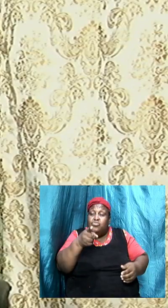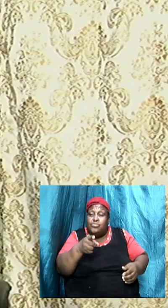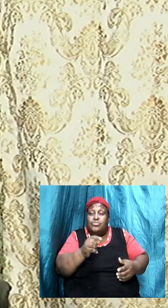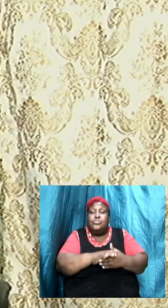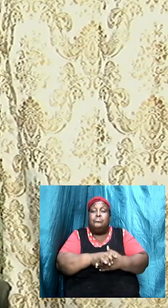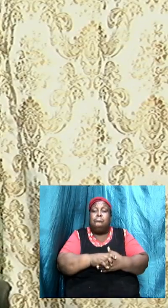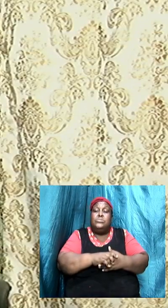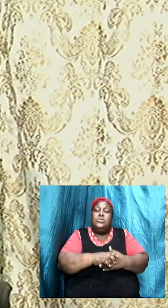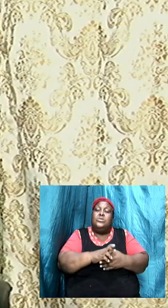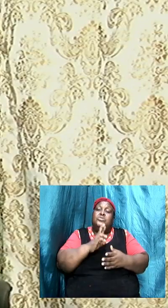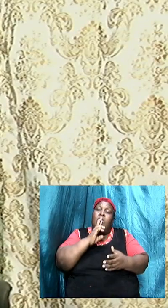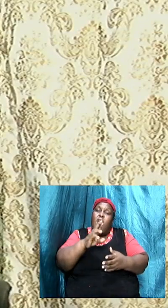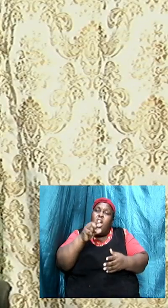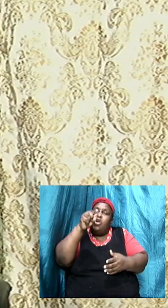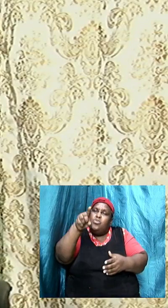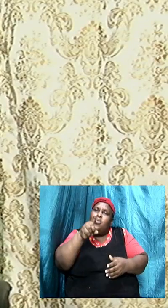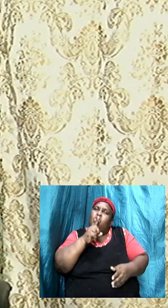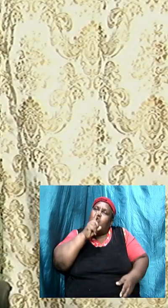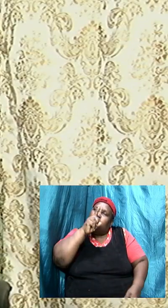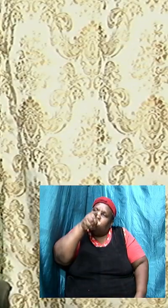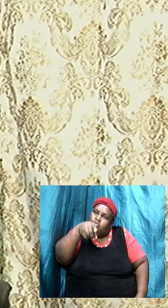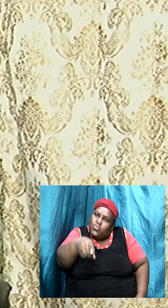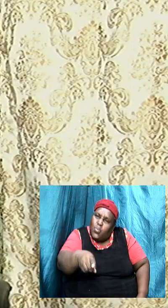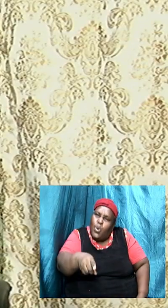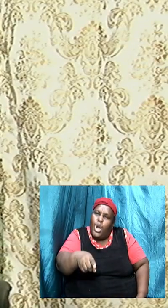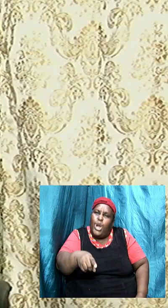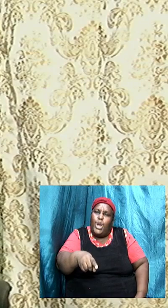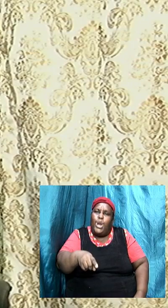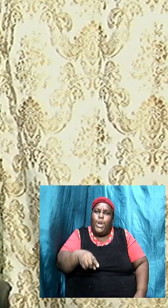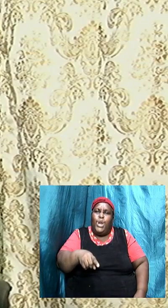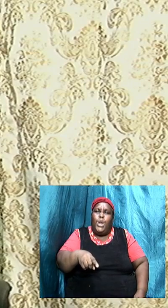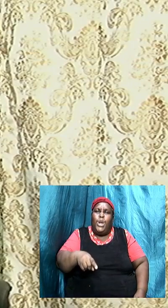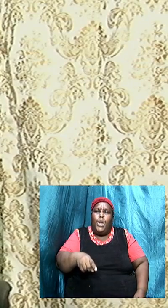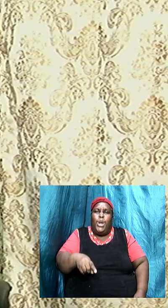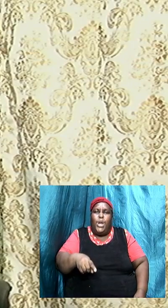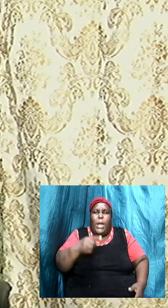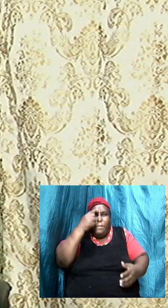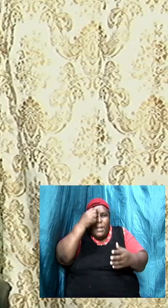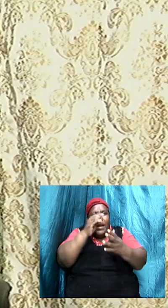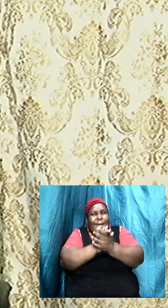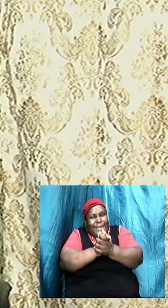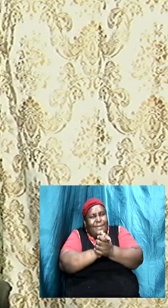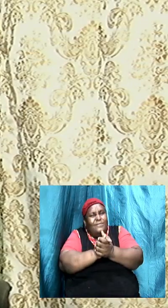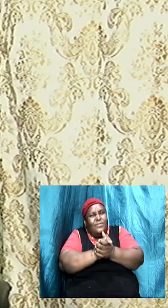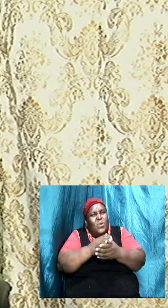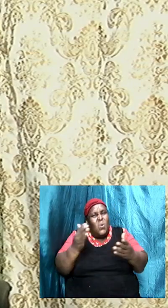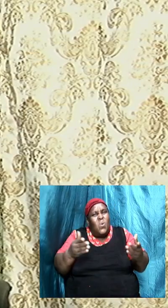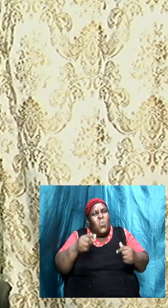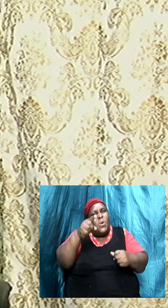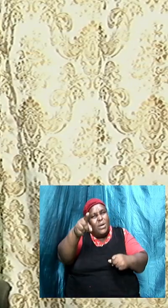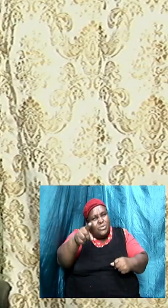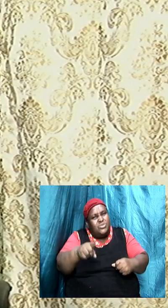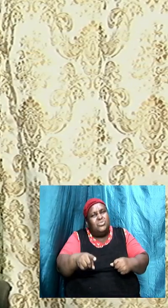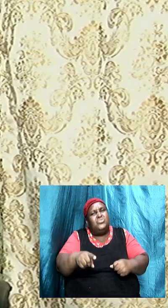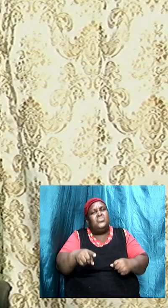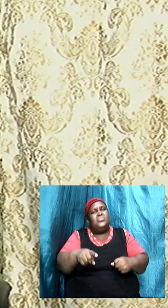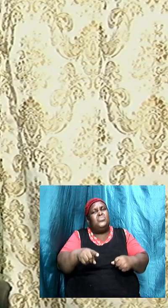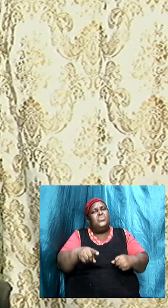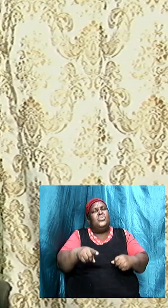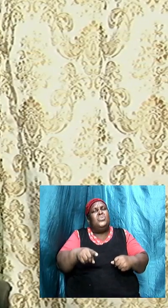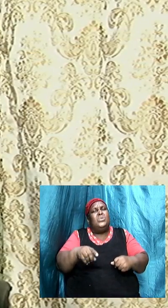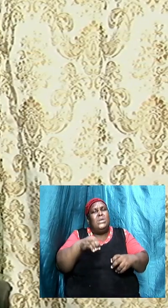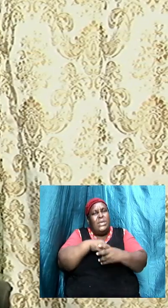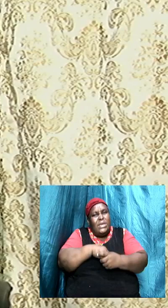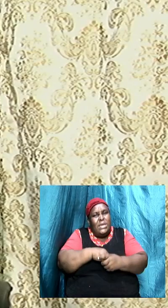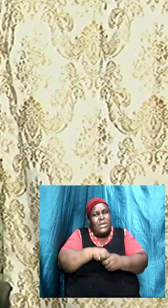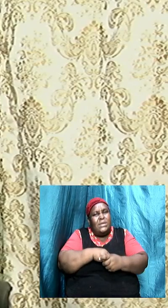convinced? I ask it another time. Are you convinced that what you are in is the truth? If you are not convinced, I am telling you